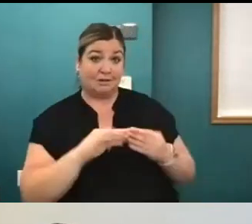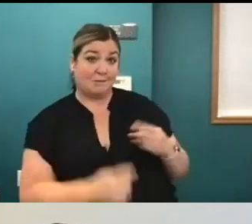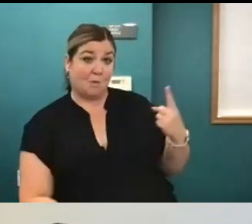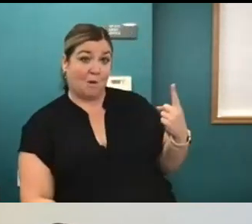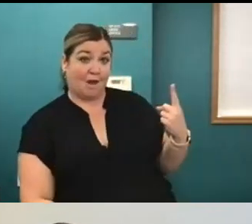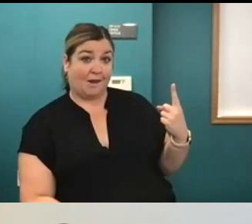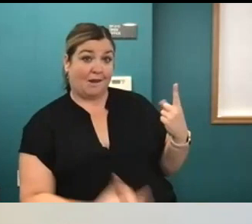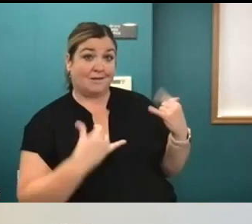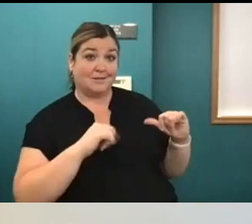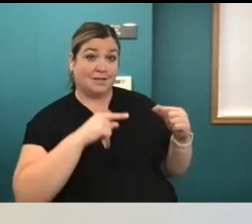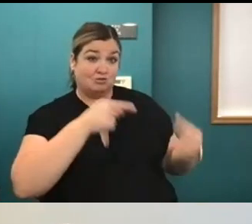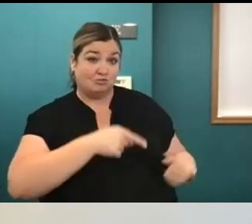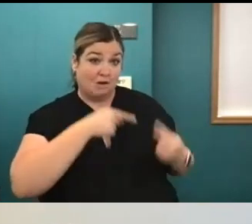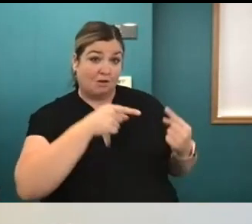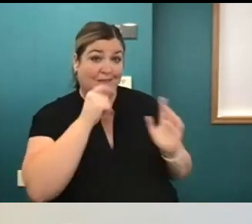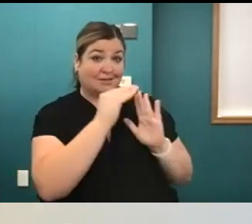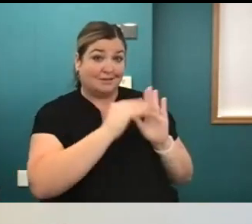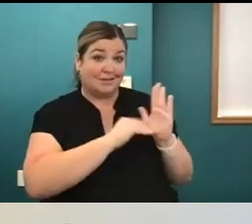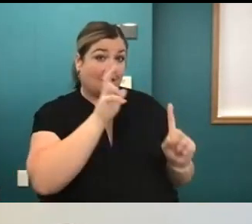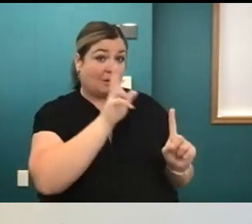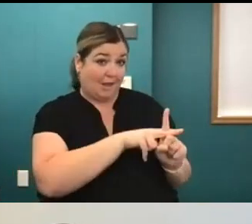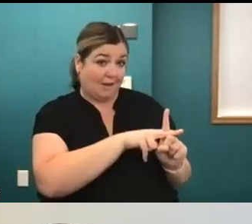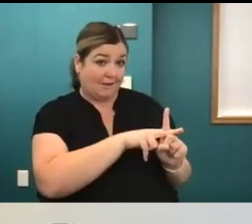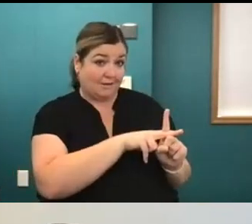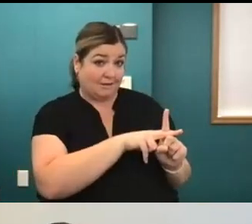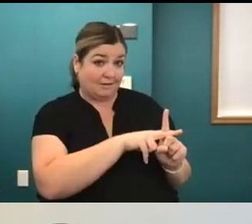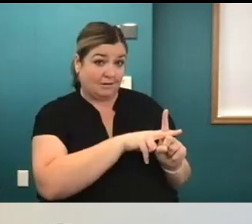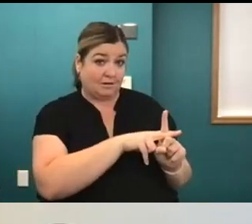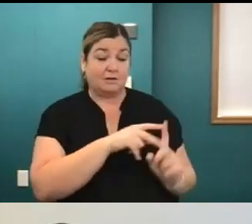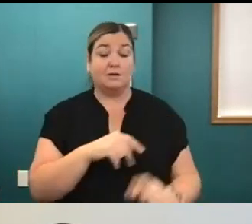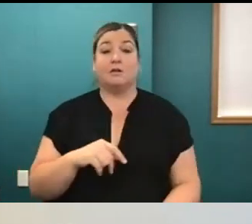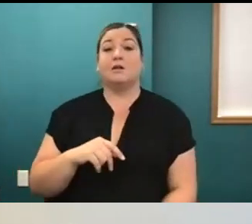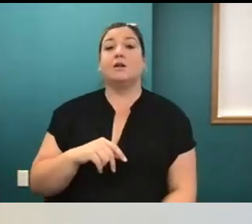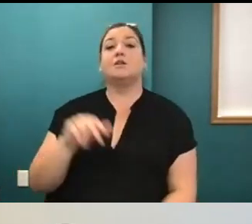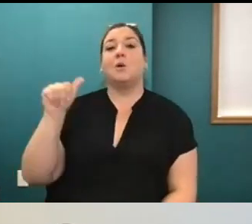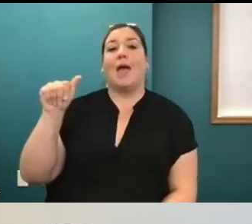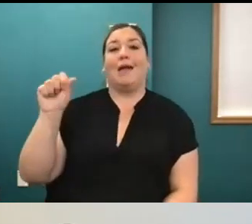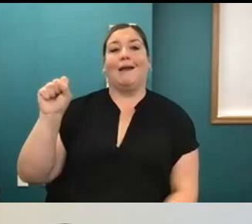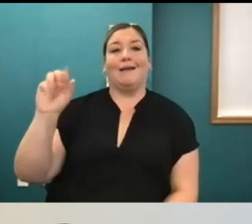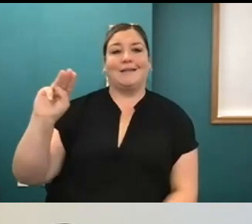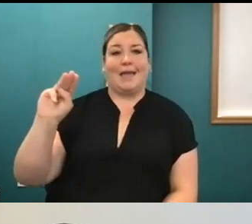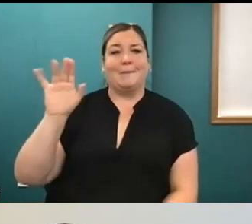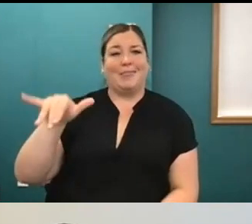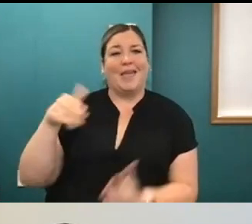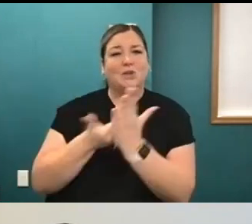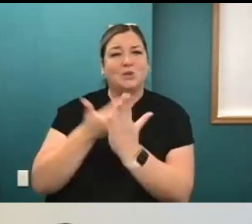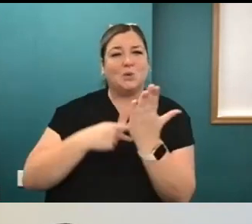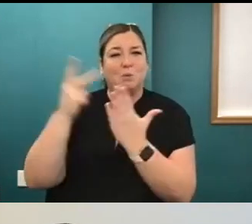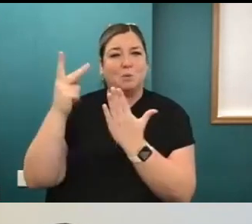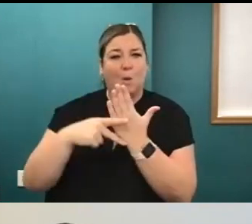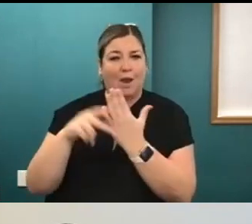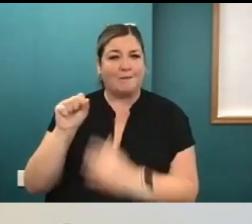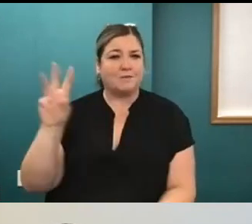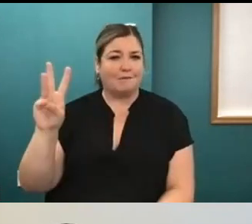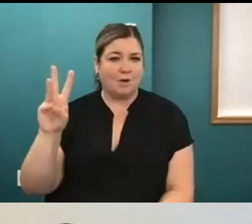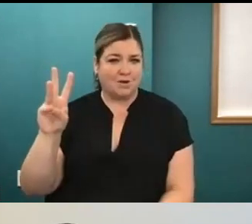1, this data logging wouldn't apply for? No, so the ASM is the new programming software that's been updated. So once